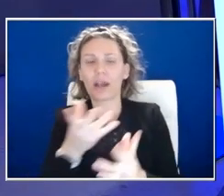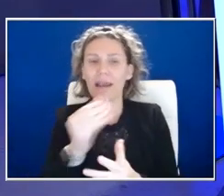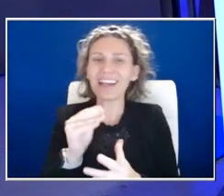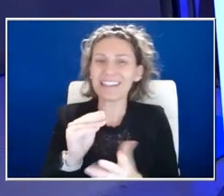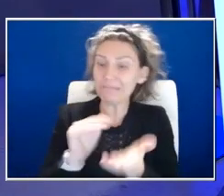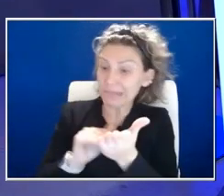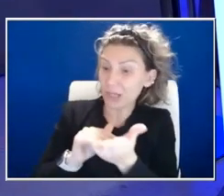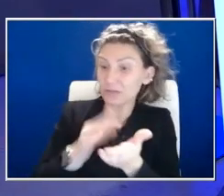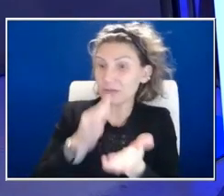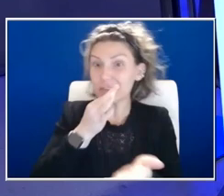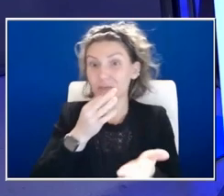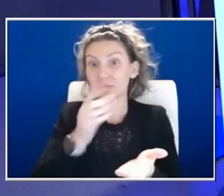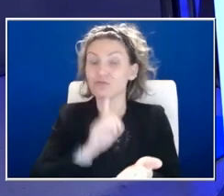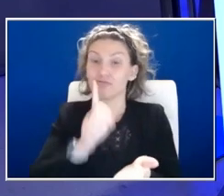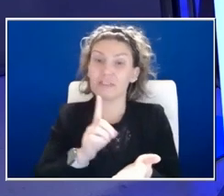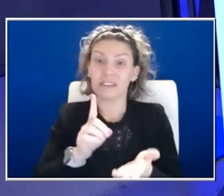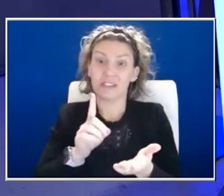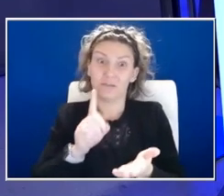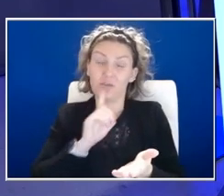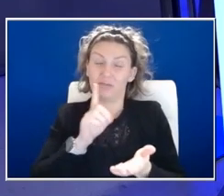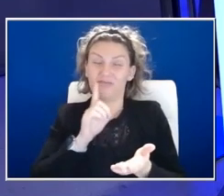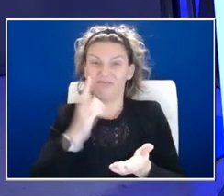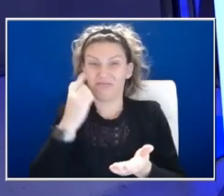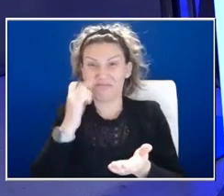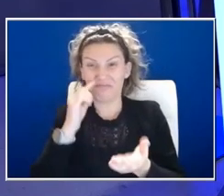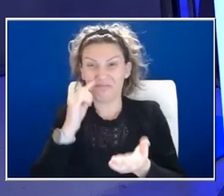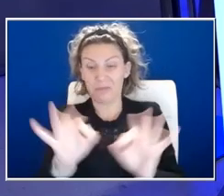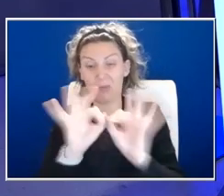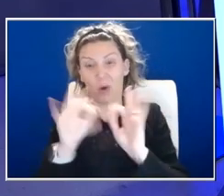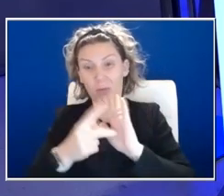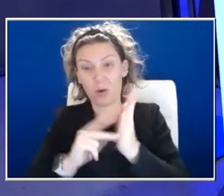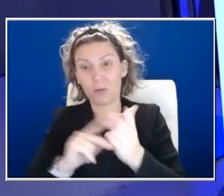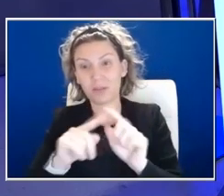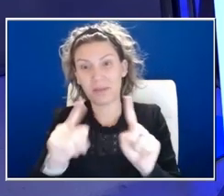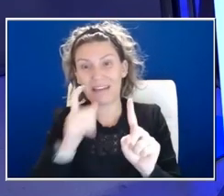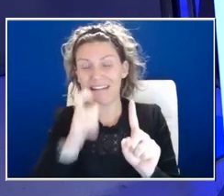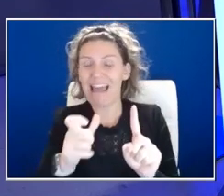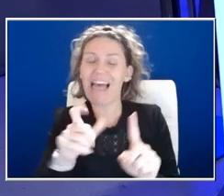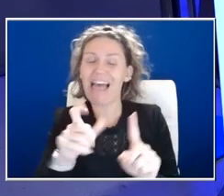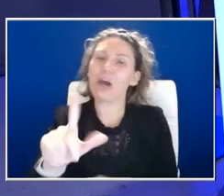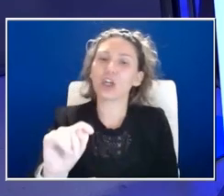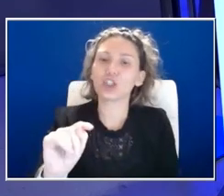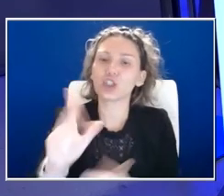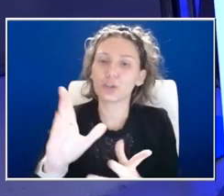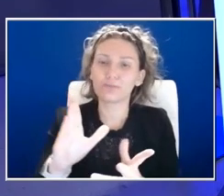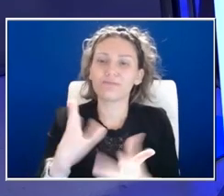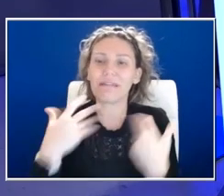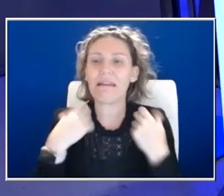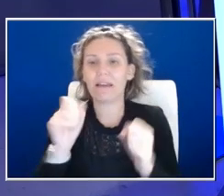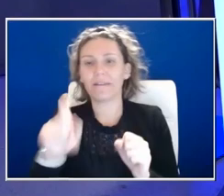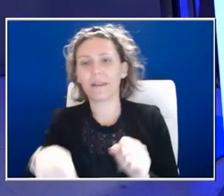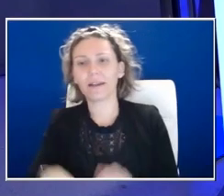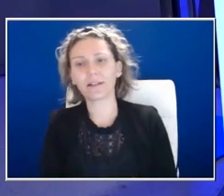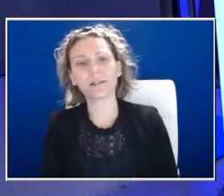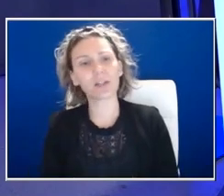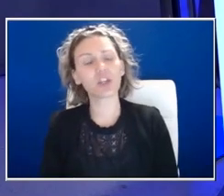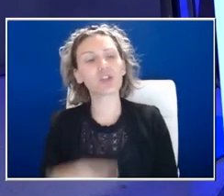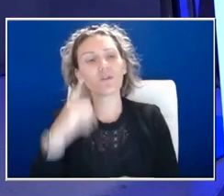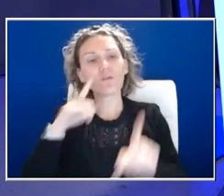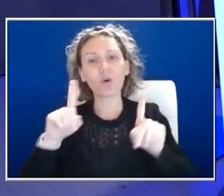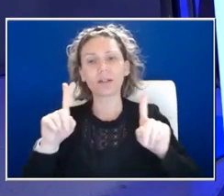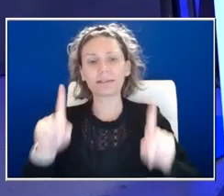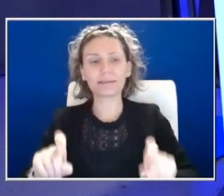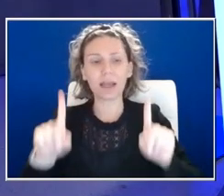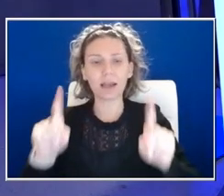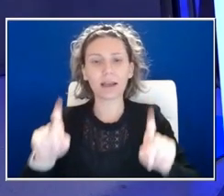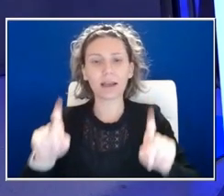really important purpose, yeah. But not necessarily to know those long-term yes. health needs. Yeah. As far as screenings go, are there any screenings